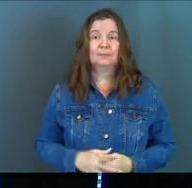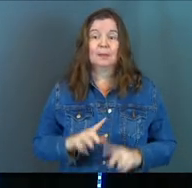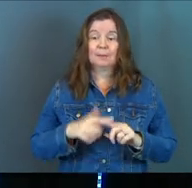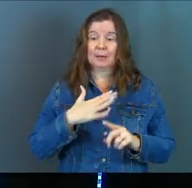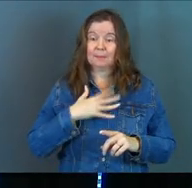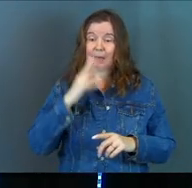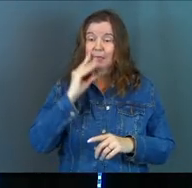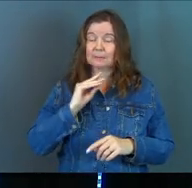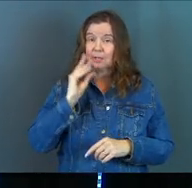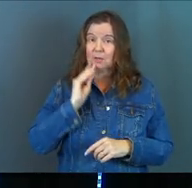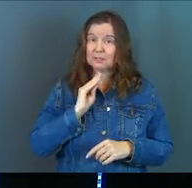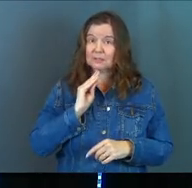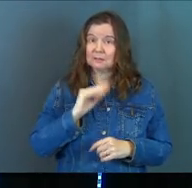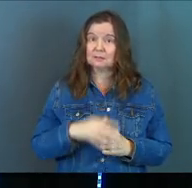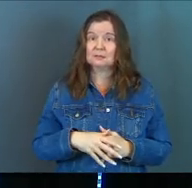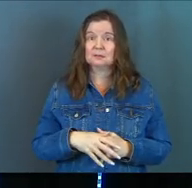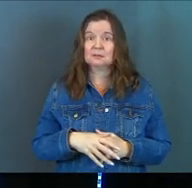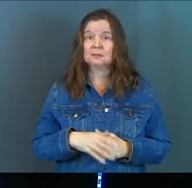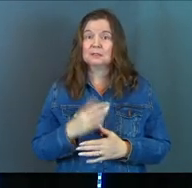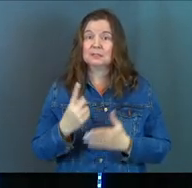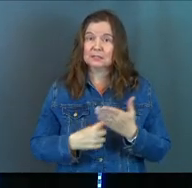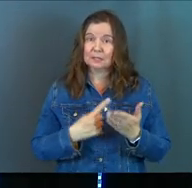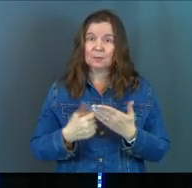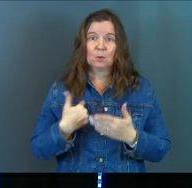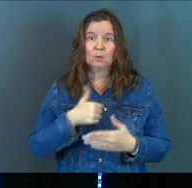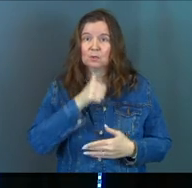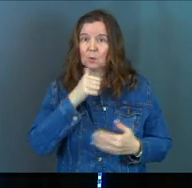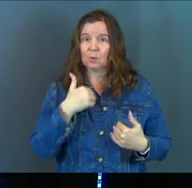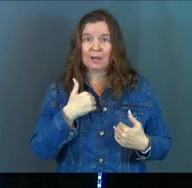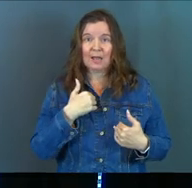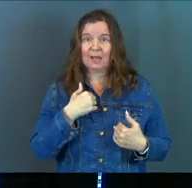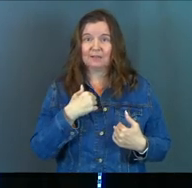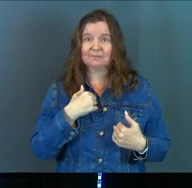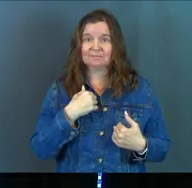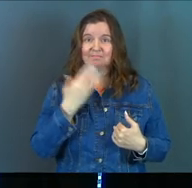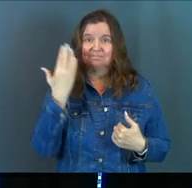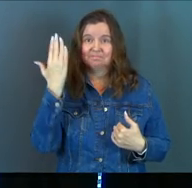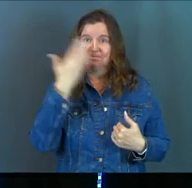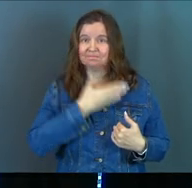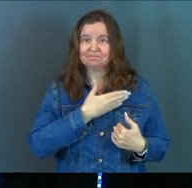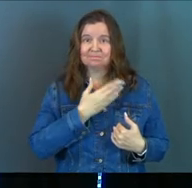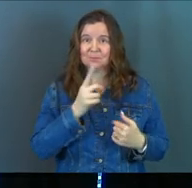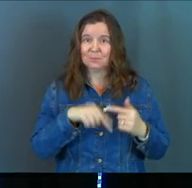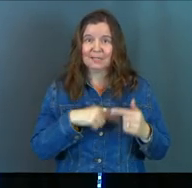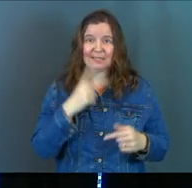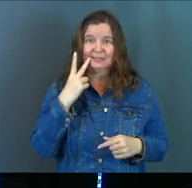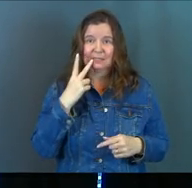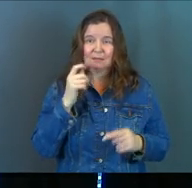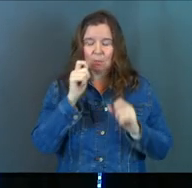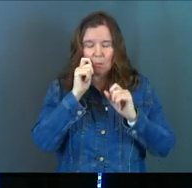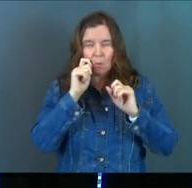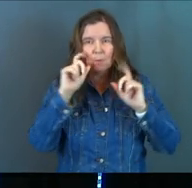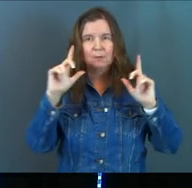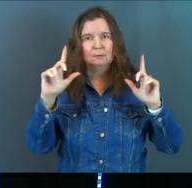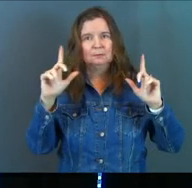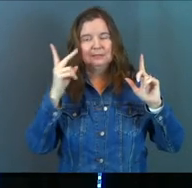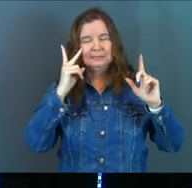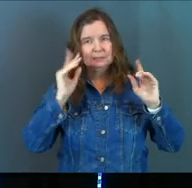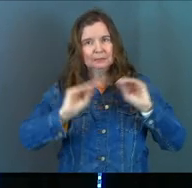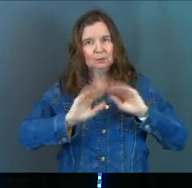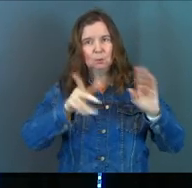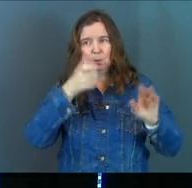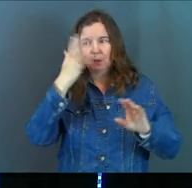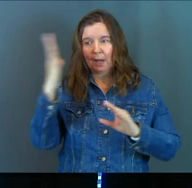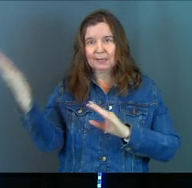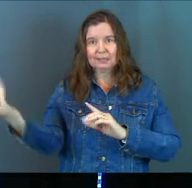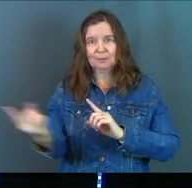But in my experience, sometimes we don't have eyes to see. Open up your eyes and see who